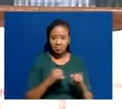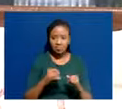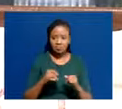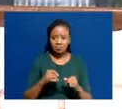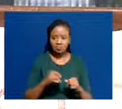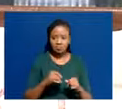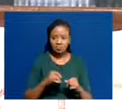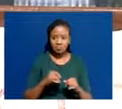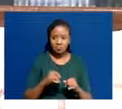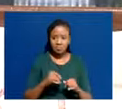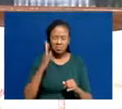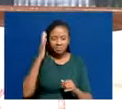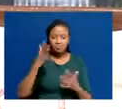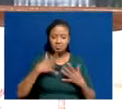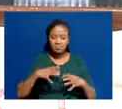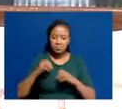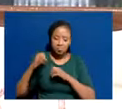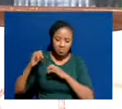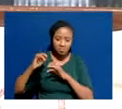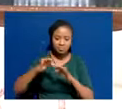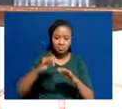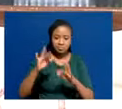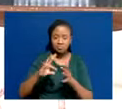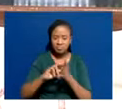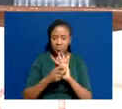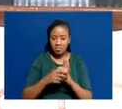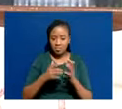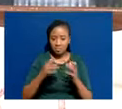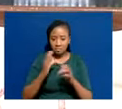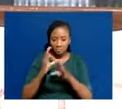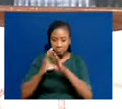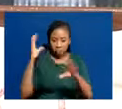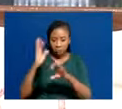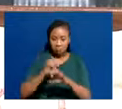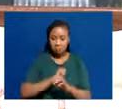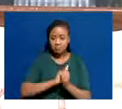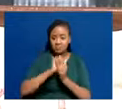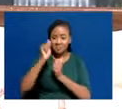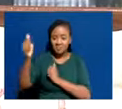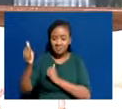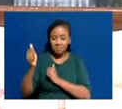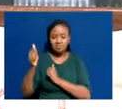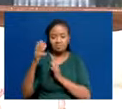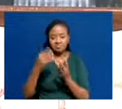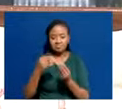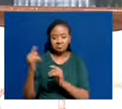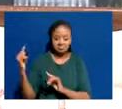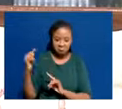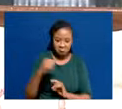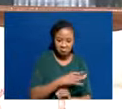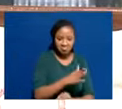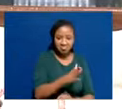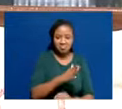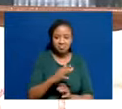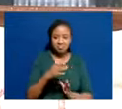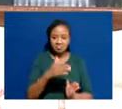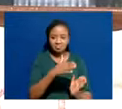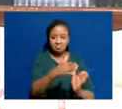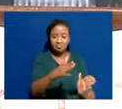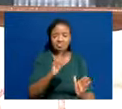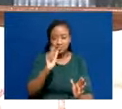the matatus. And so for long distance vehicles, it looked like it could work. And it was working until those